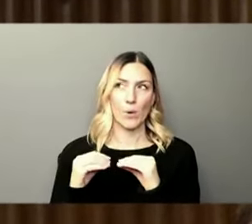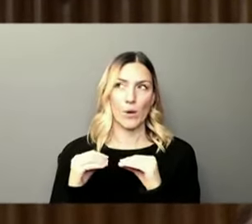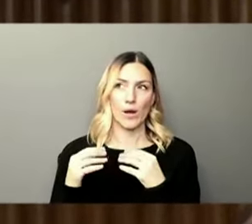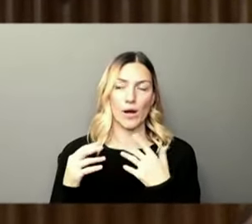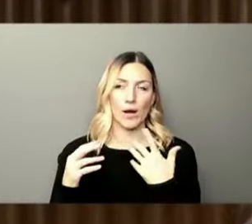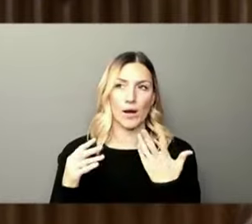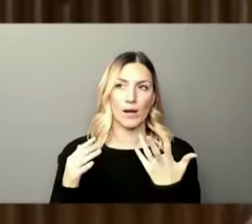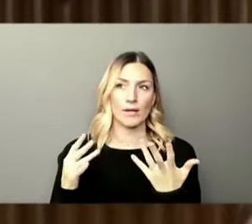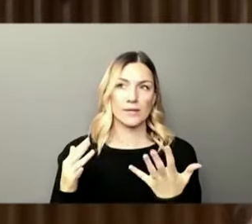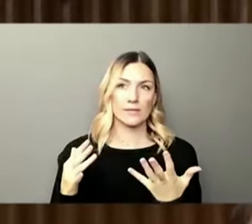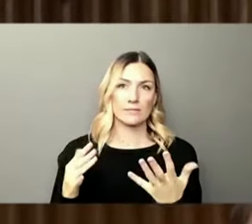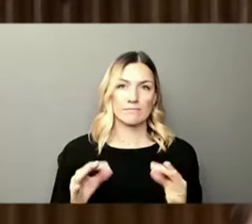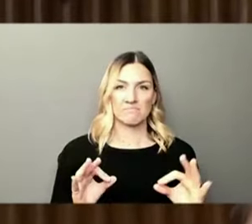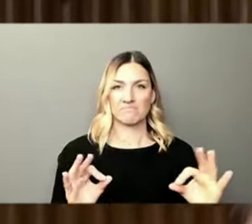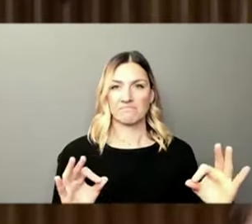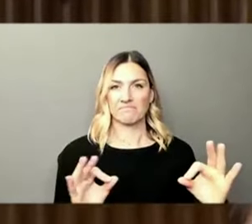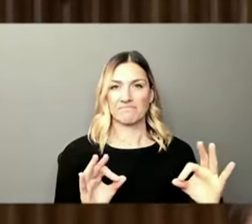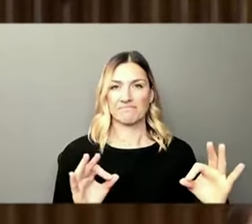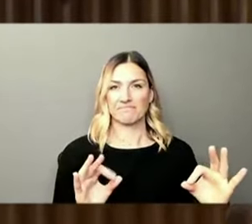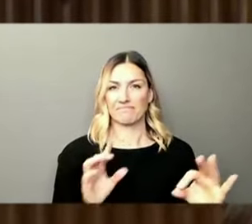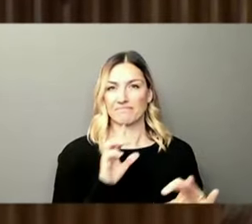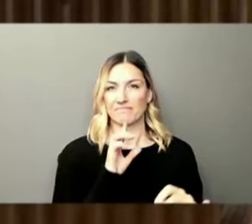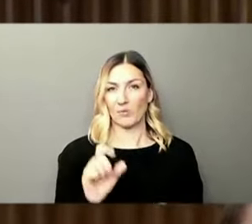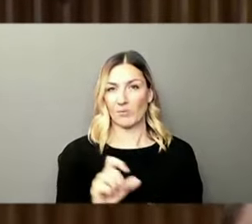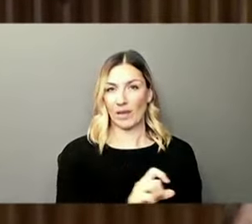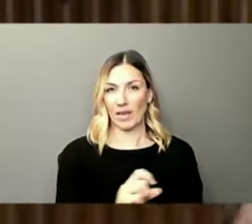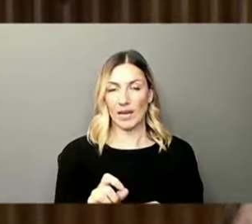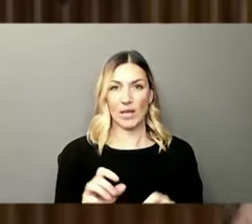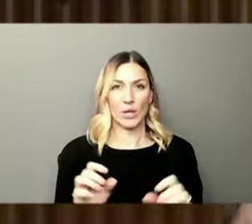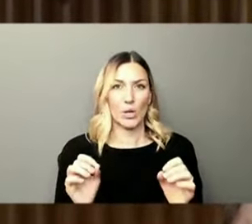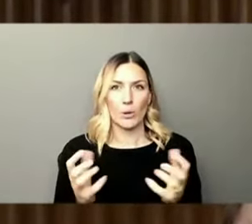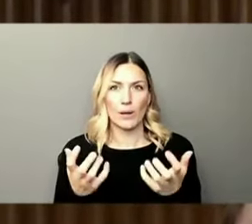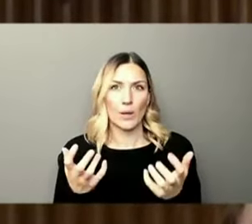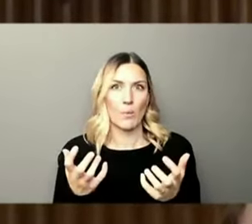much smaller in reality. Nobody wants to be sick.